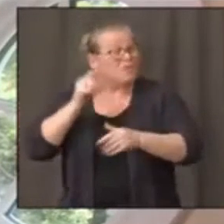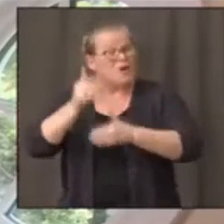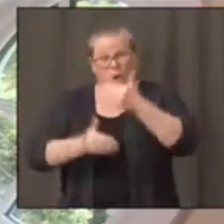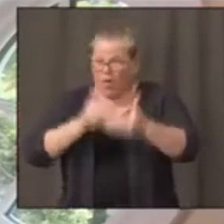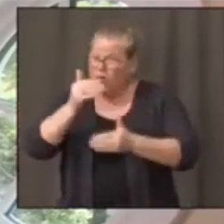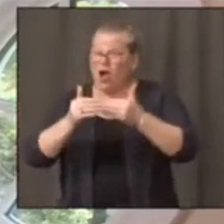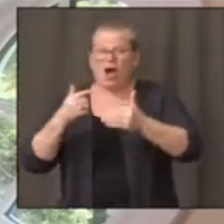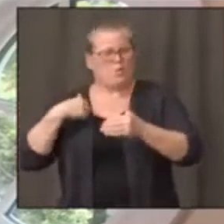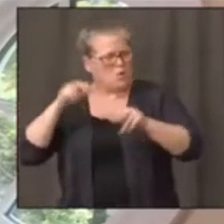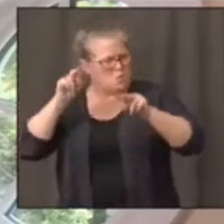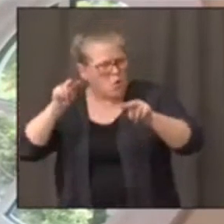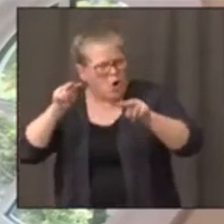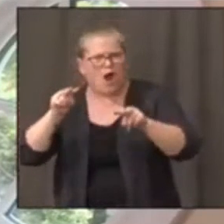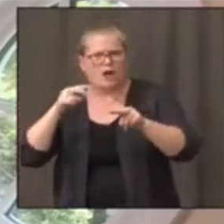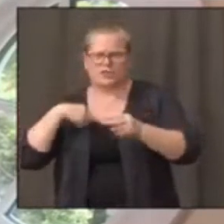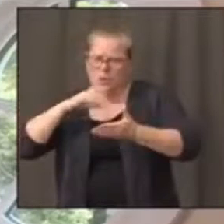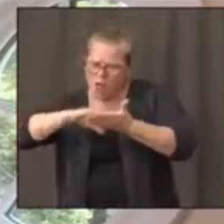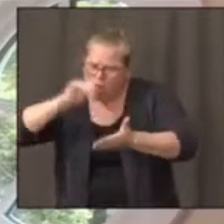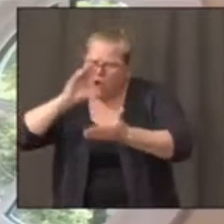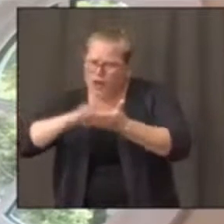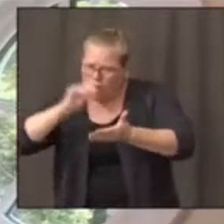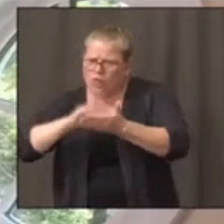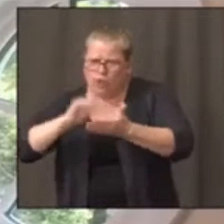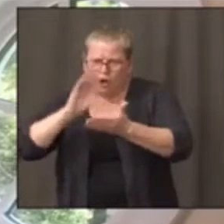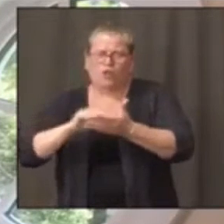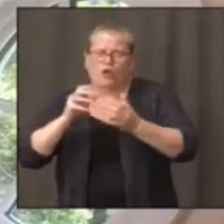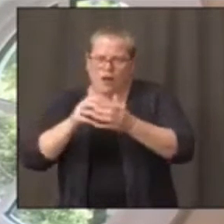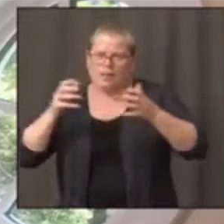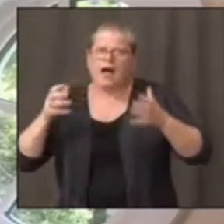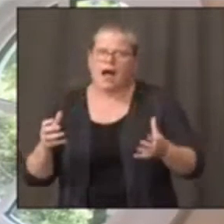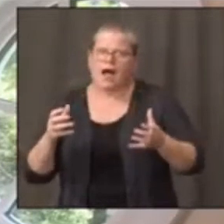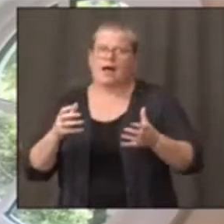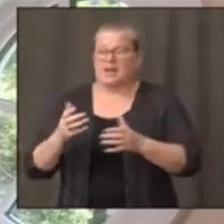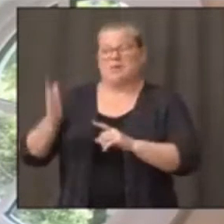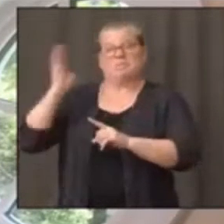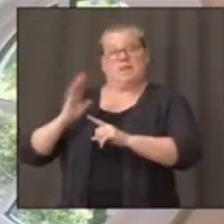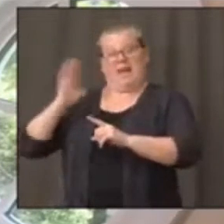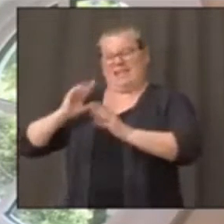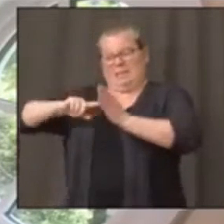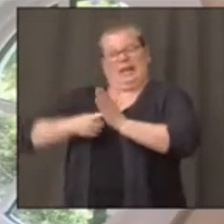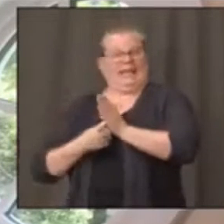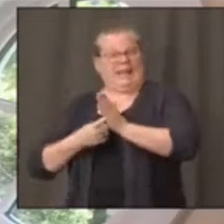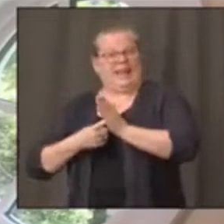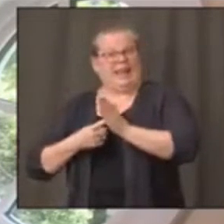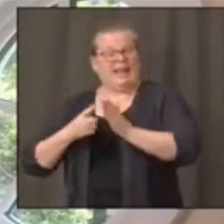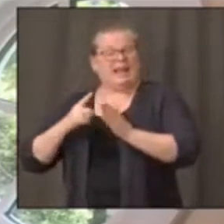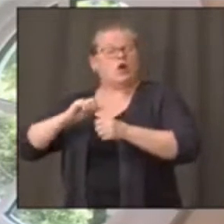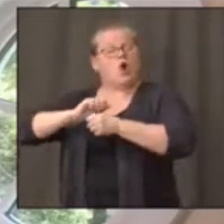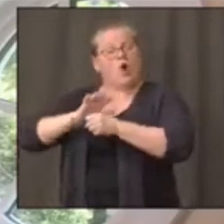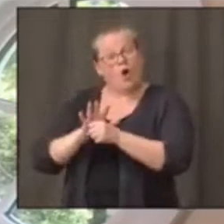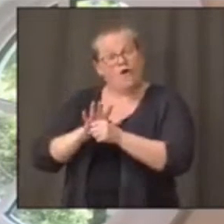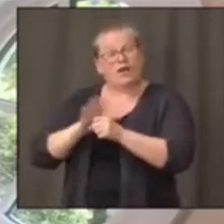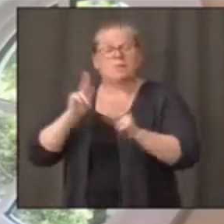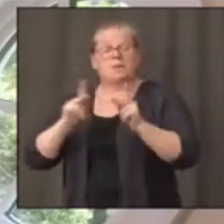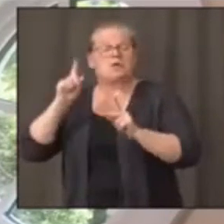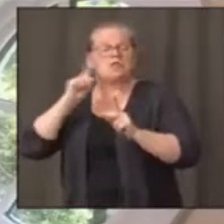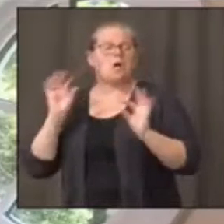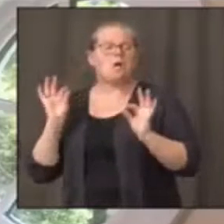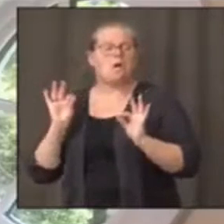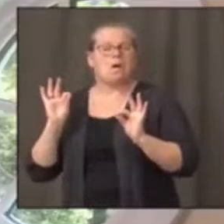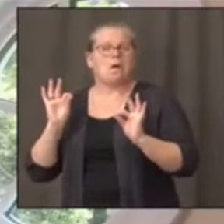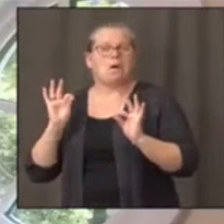both underestimated and overestimated COVID along the way. And so we need to understand that there's risks that we don't necessarily